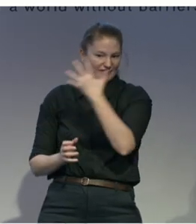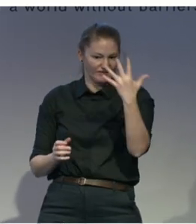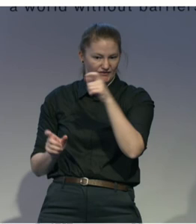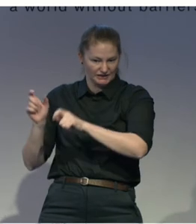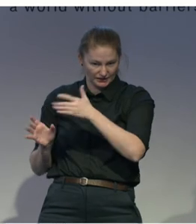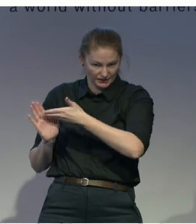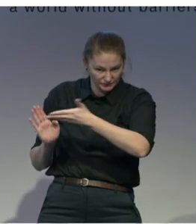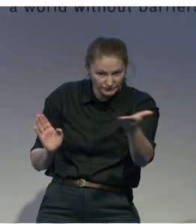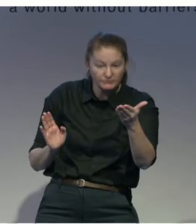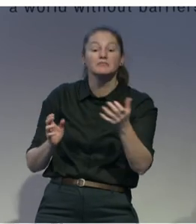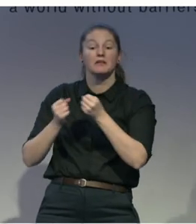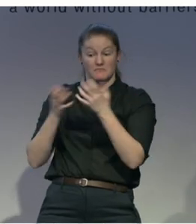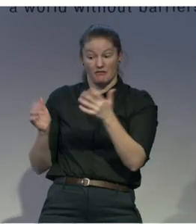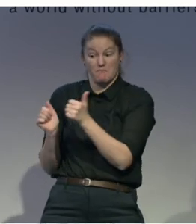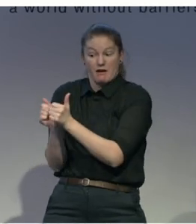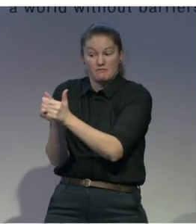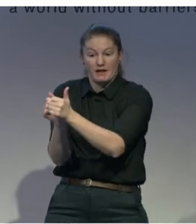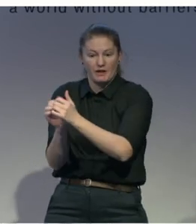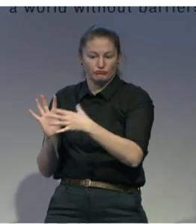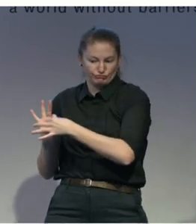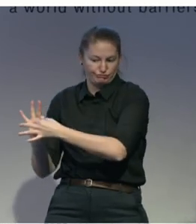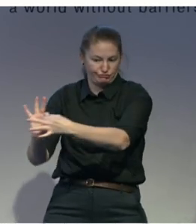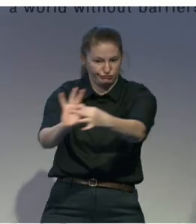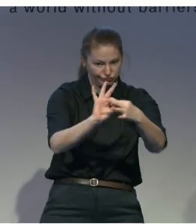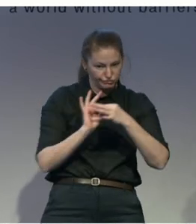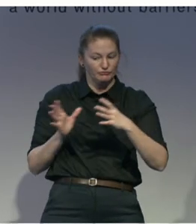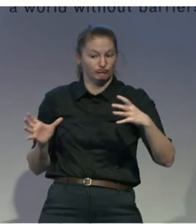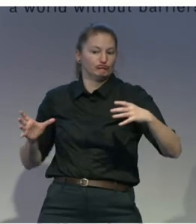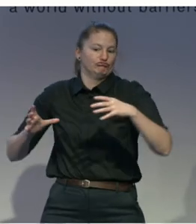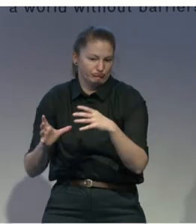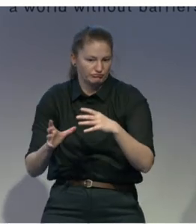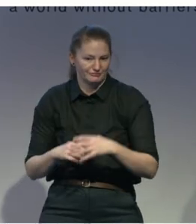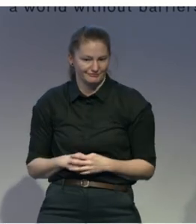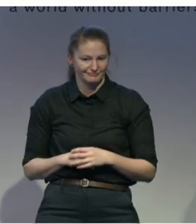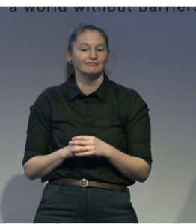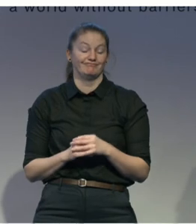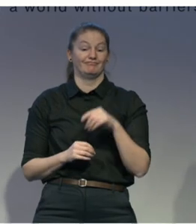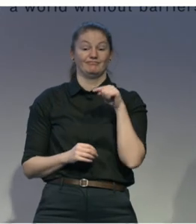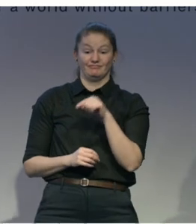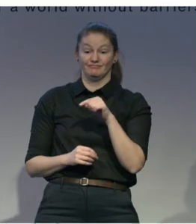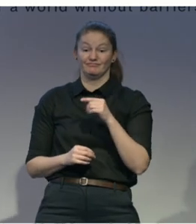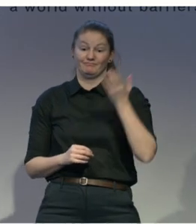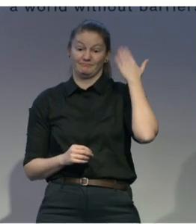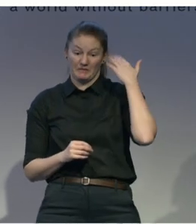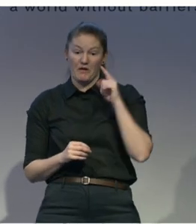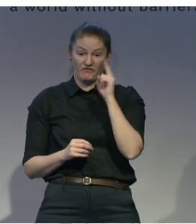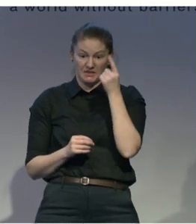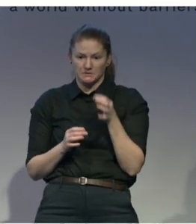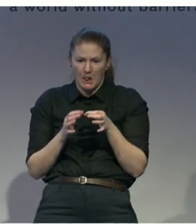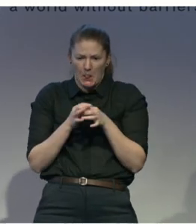However, our incidence in public policy was small until a few years ago. It